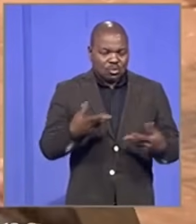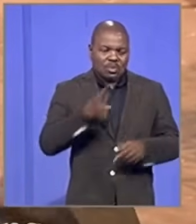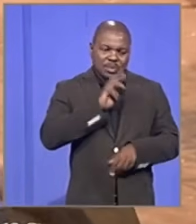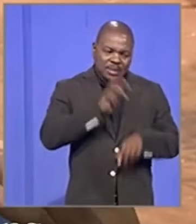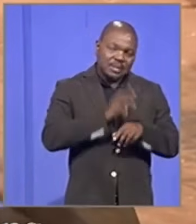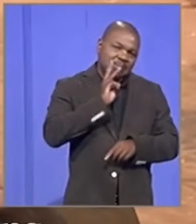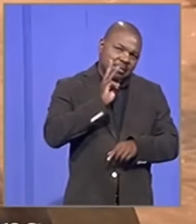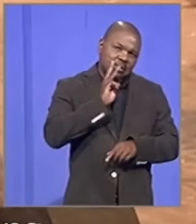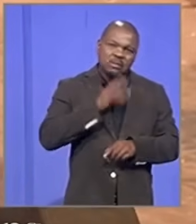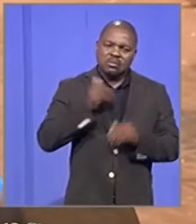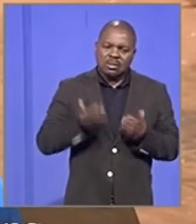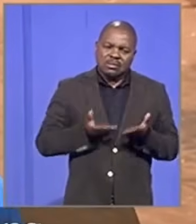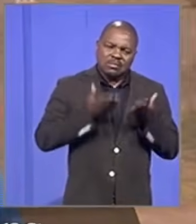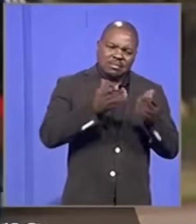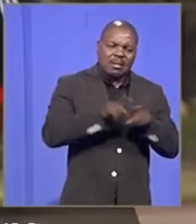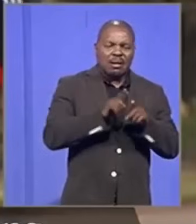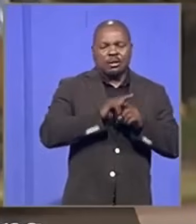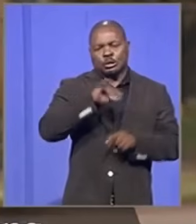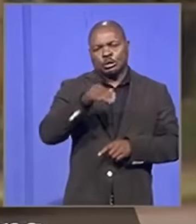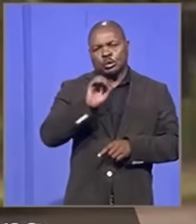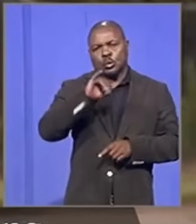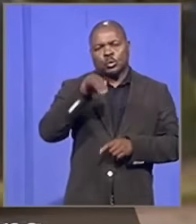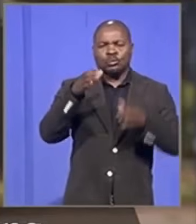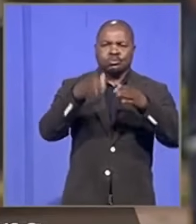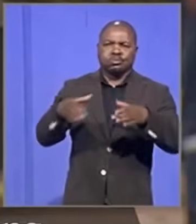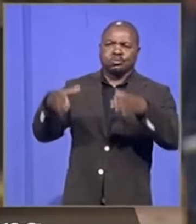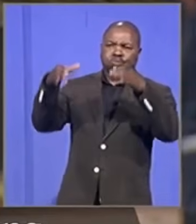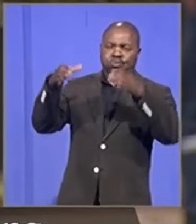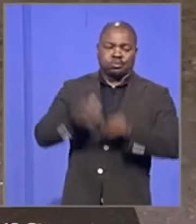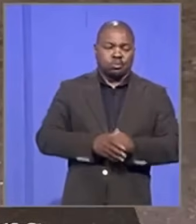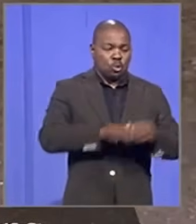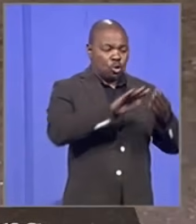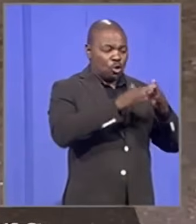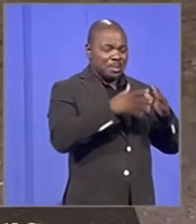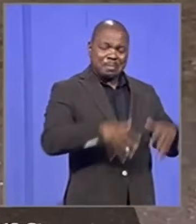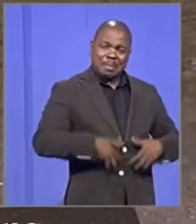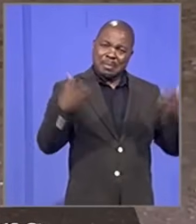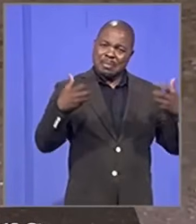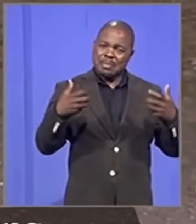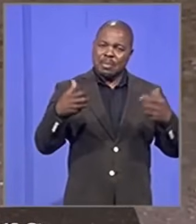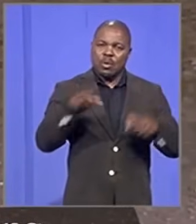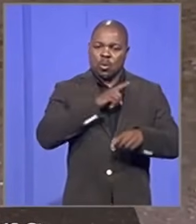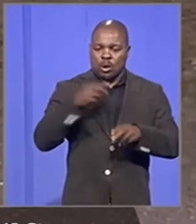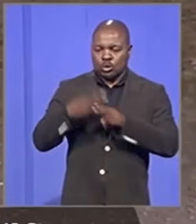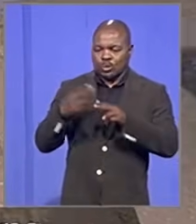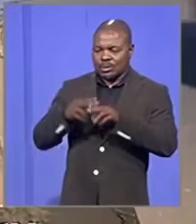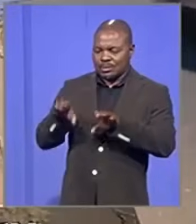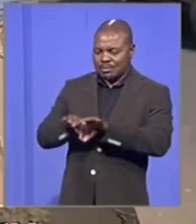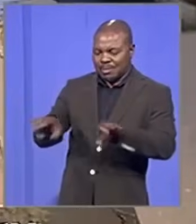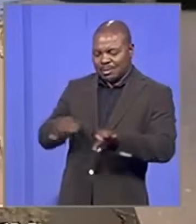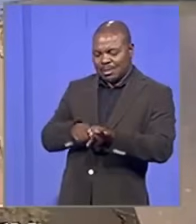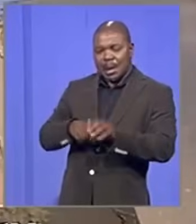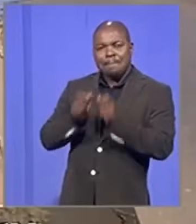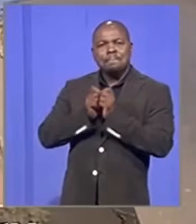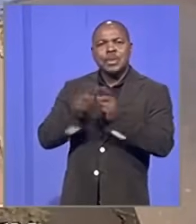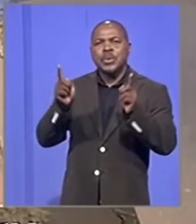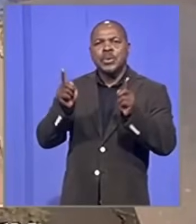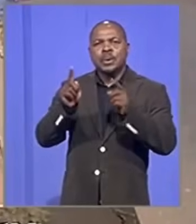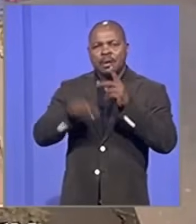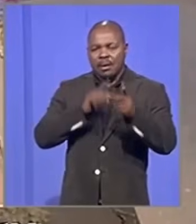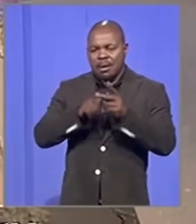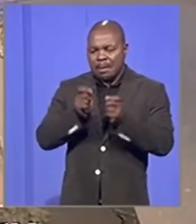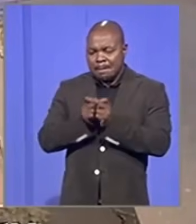re thole bo supplynyana ya dijojo. badudi ba thuntšha moši ka dinko pipe ya go sepetša kelela tšhila e senyegile gomme kelela tšhila